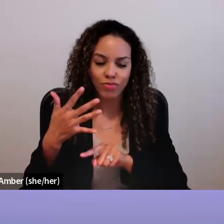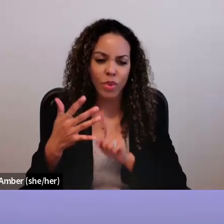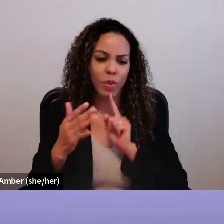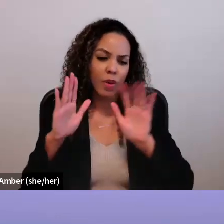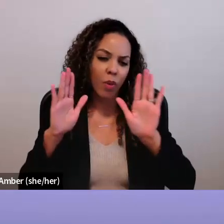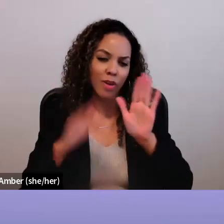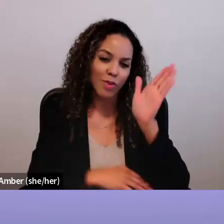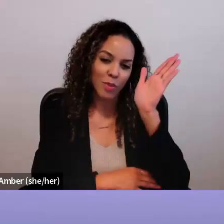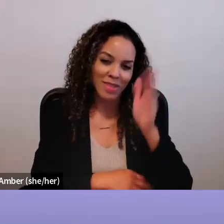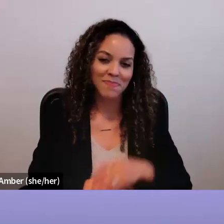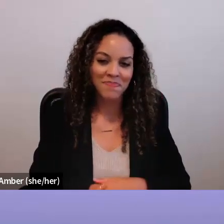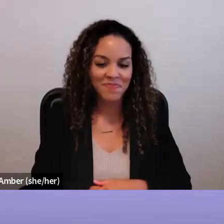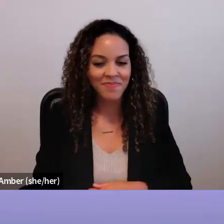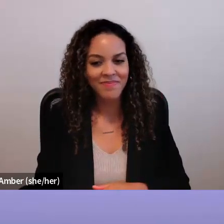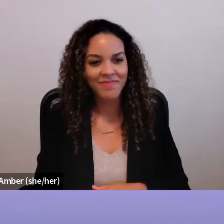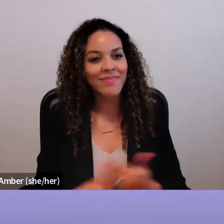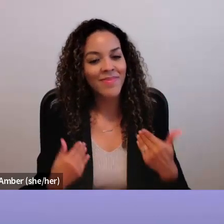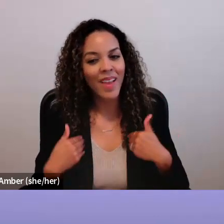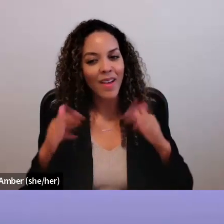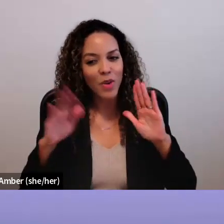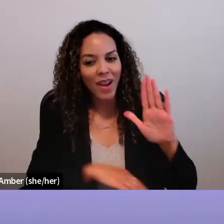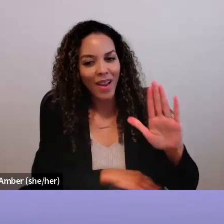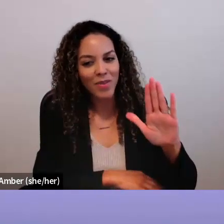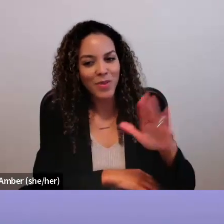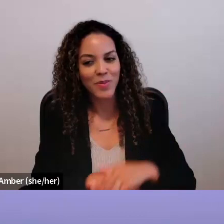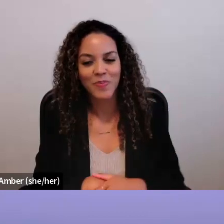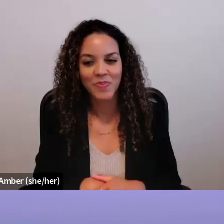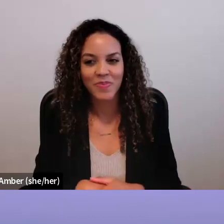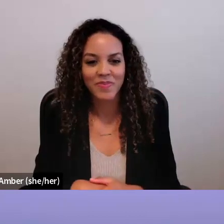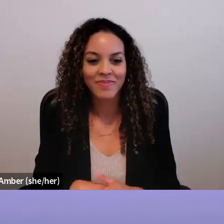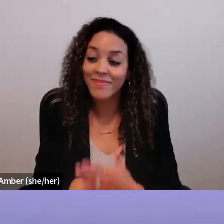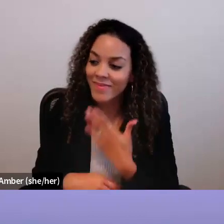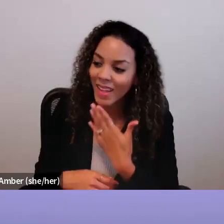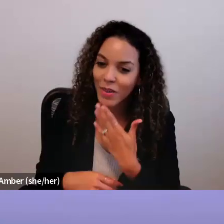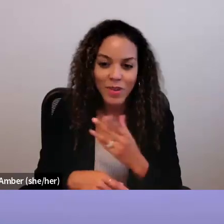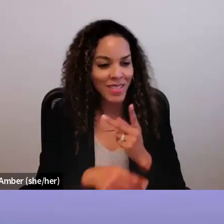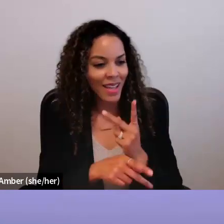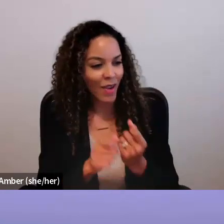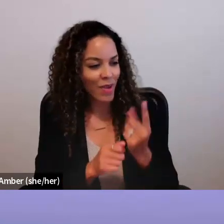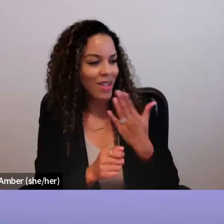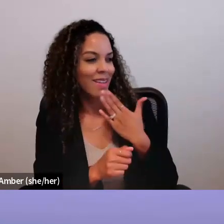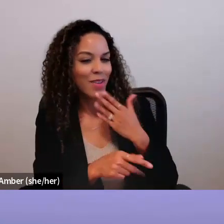wonderful presentations. Have a good afternoon. Thank you. Take care, everybody. Thank you.